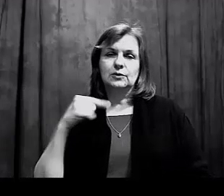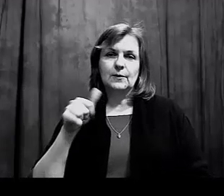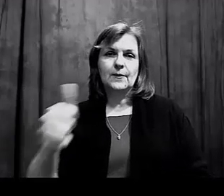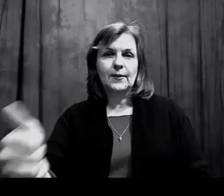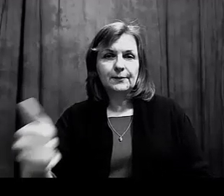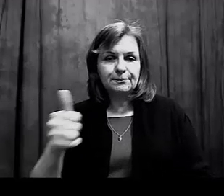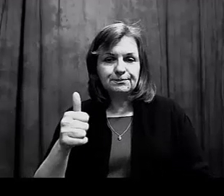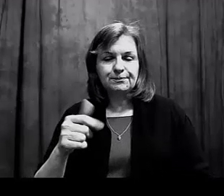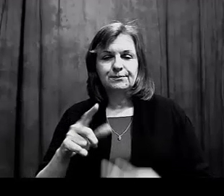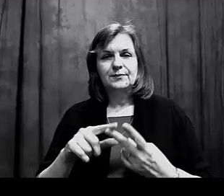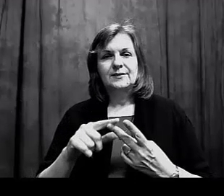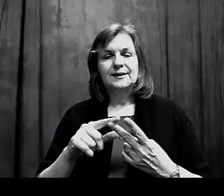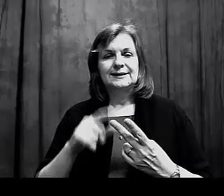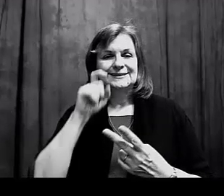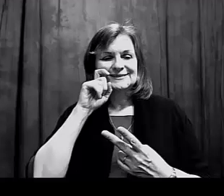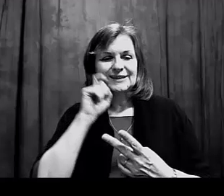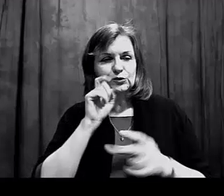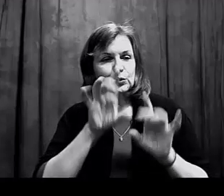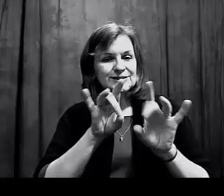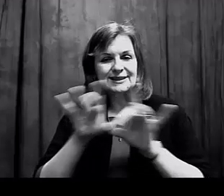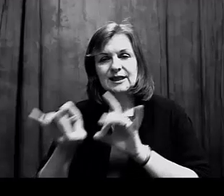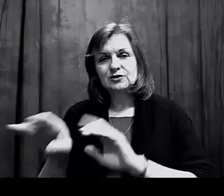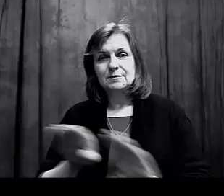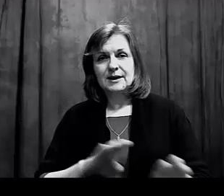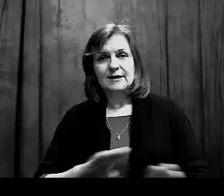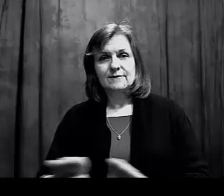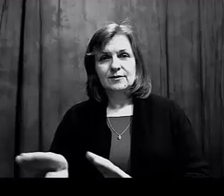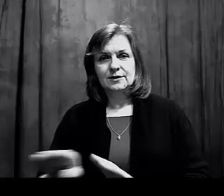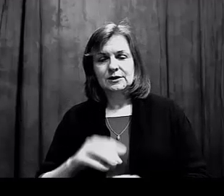like migrations, right?